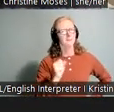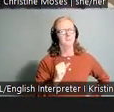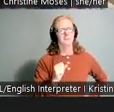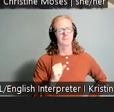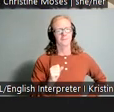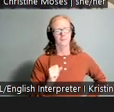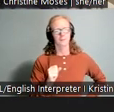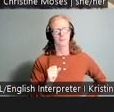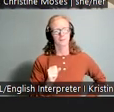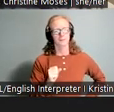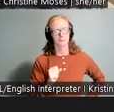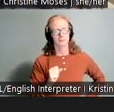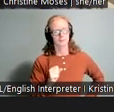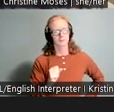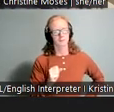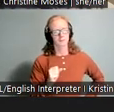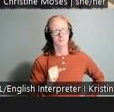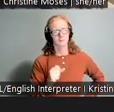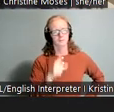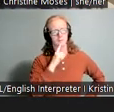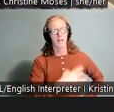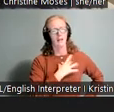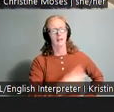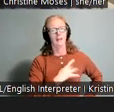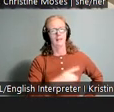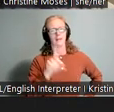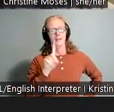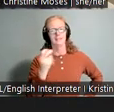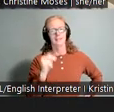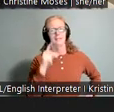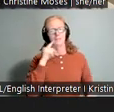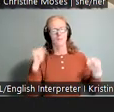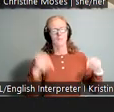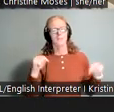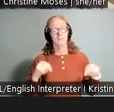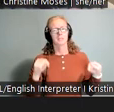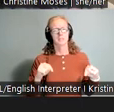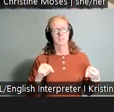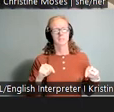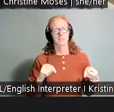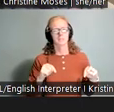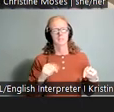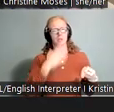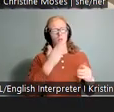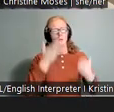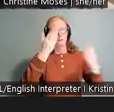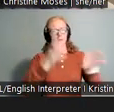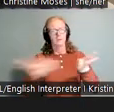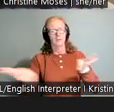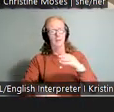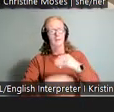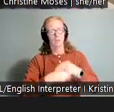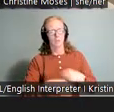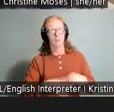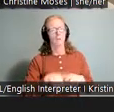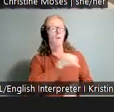I definitely wanted to say that I like Dan's formulation of it for the purposes of formulating recommendations. I like that addition. But